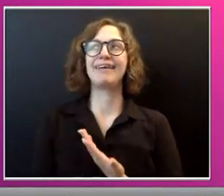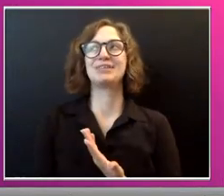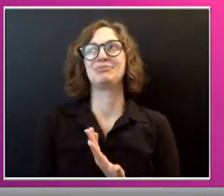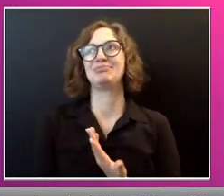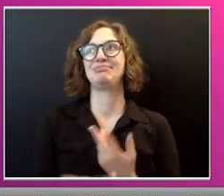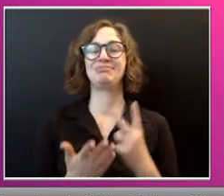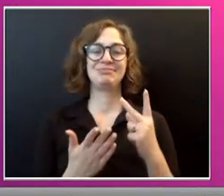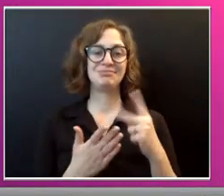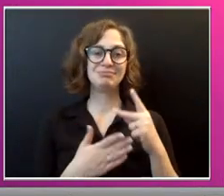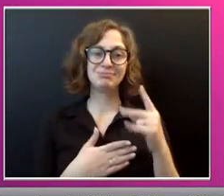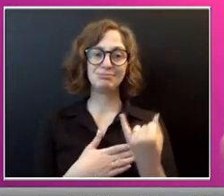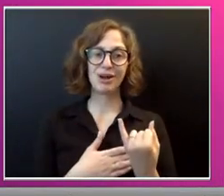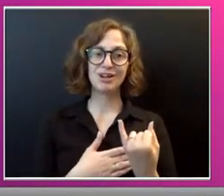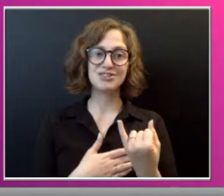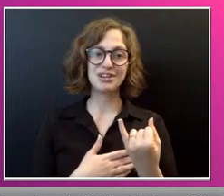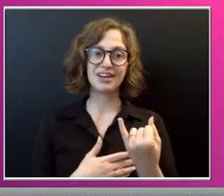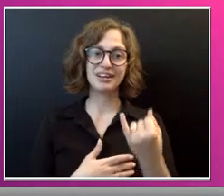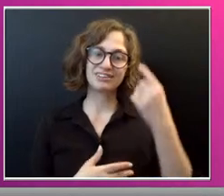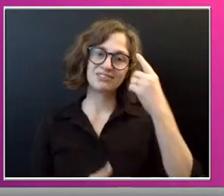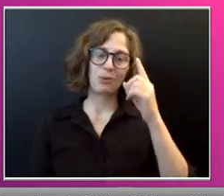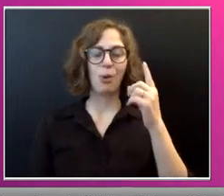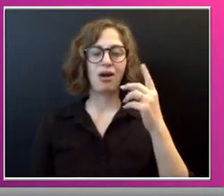self-publishing course that I took